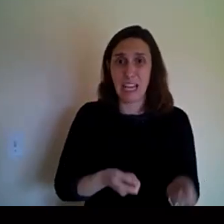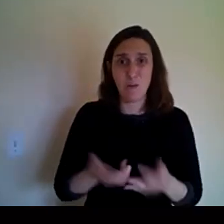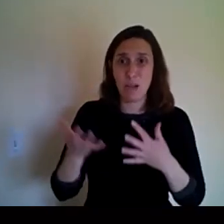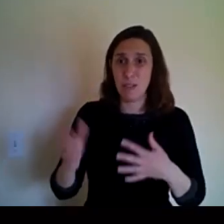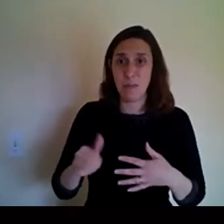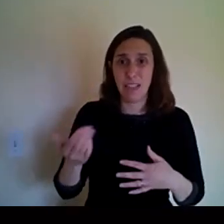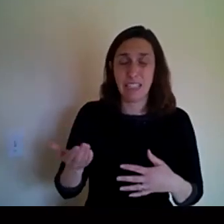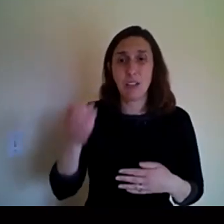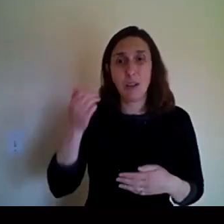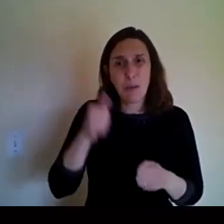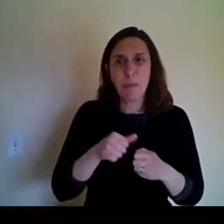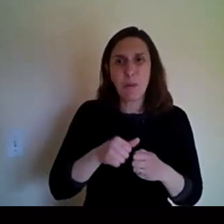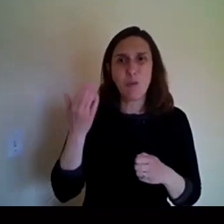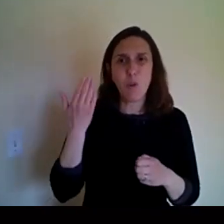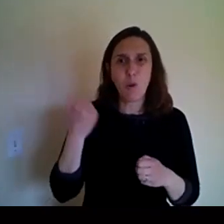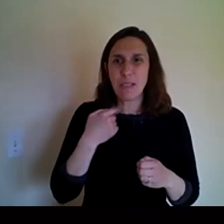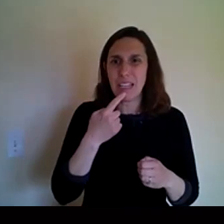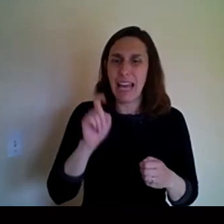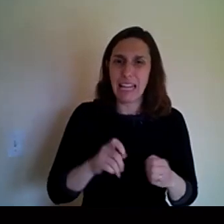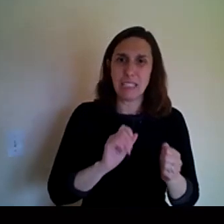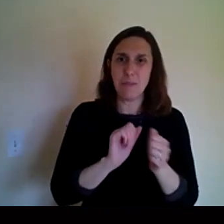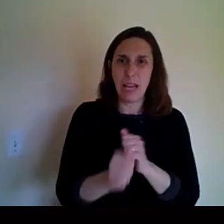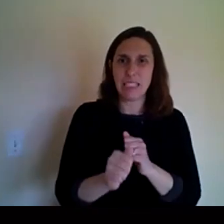have to pass the vertical line test. And so we